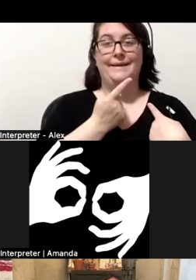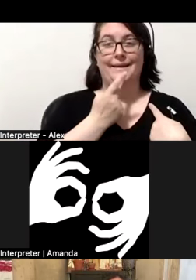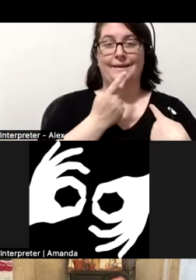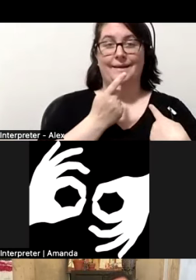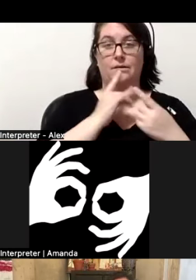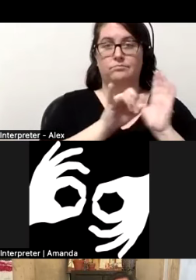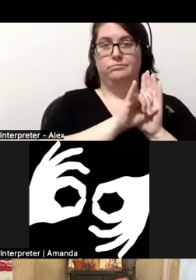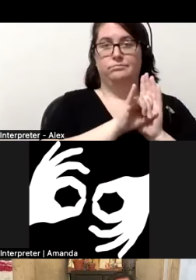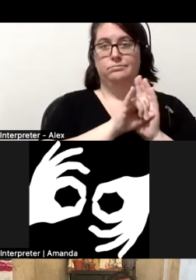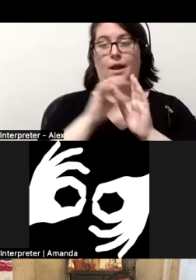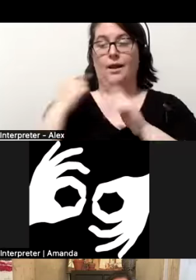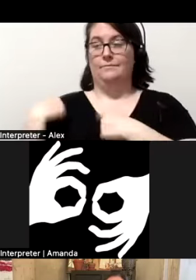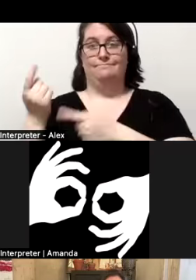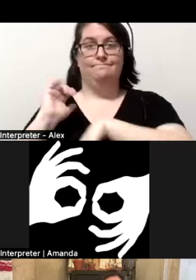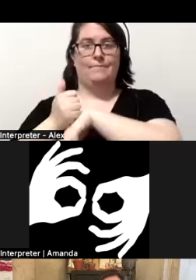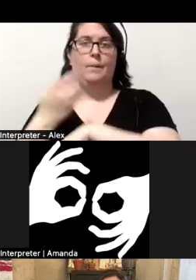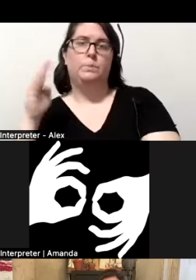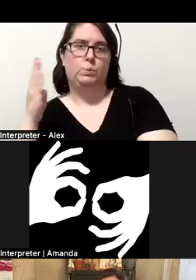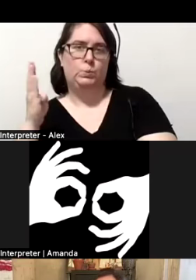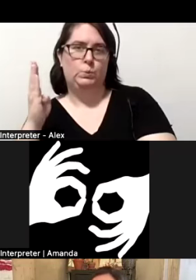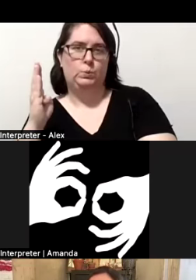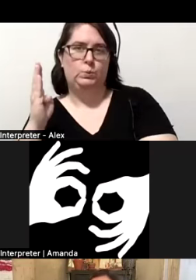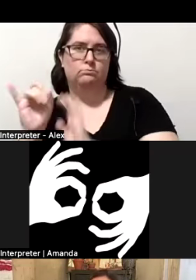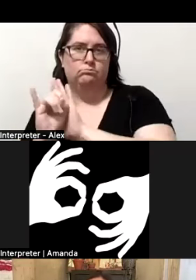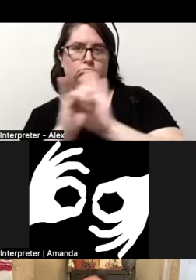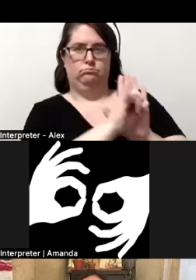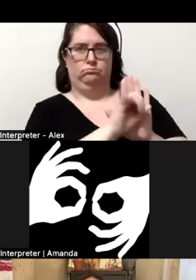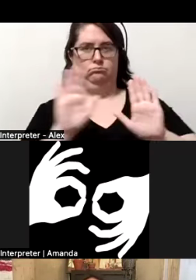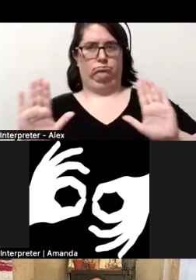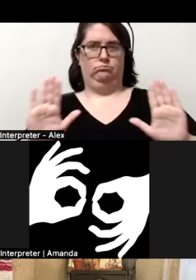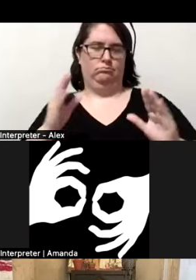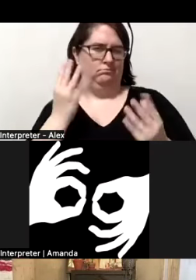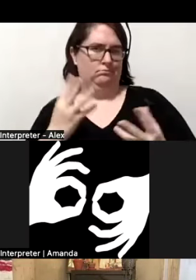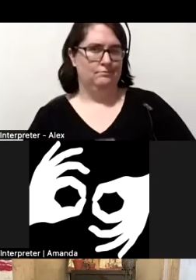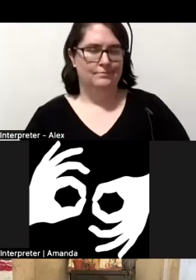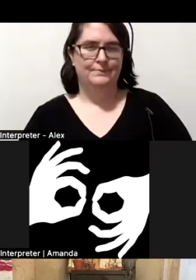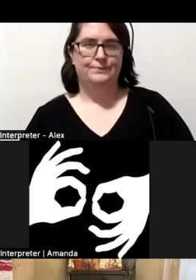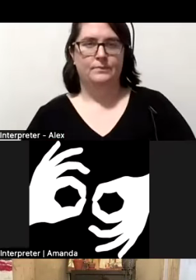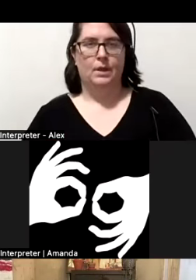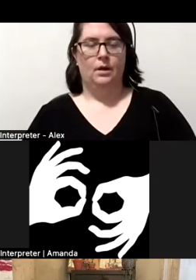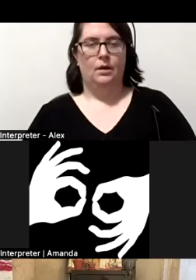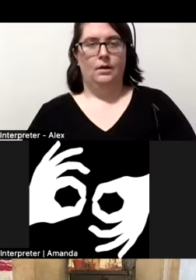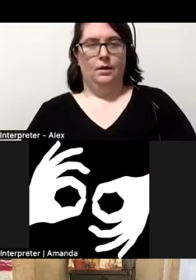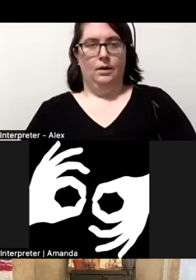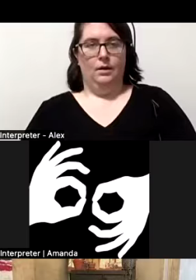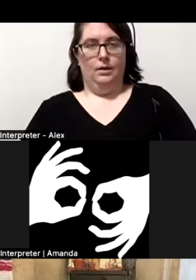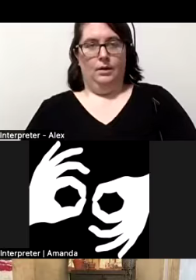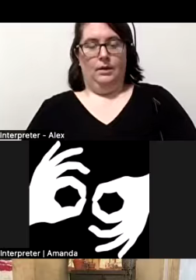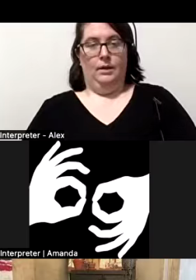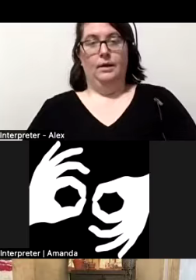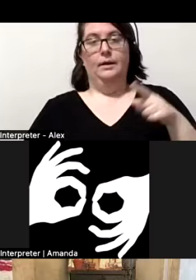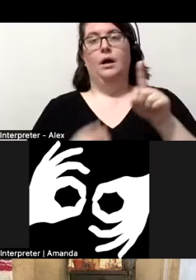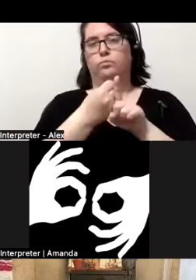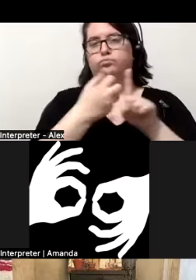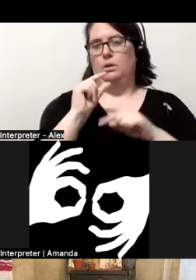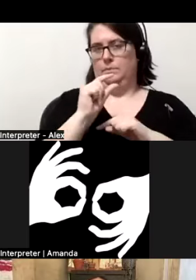content that's different for established festivals is blue. So that's kind of your visual signal there. Okay, so going into operations and mandate for